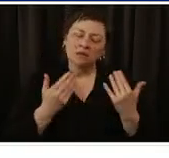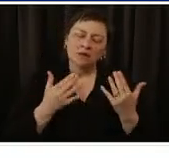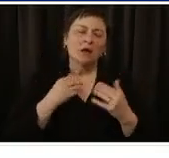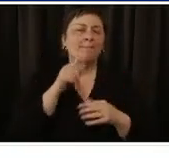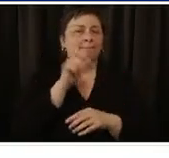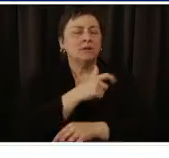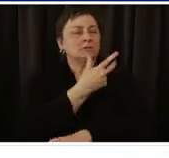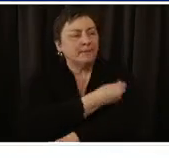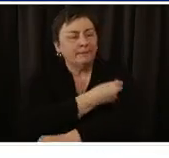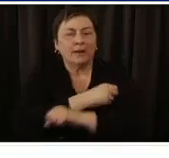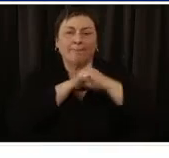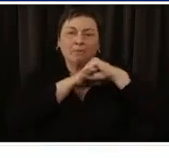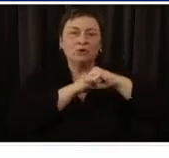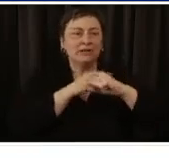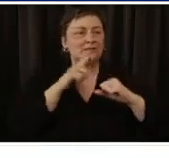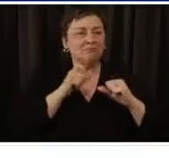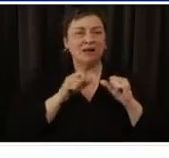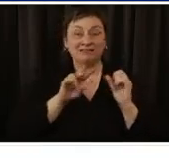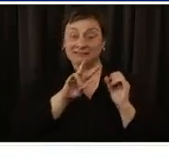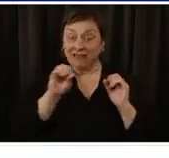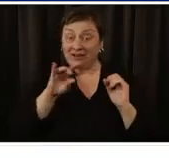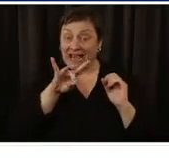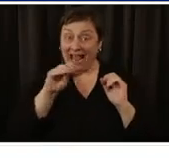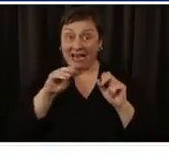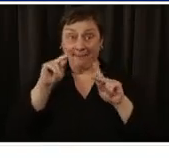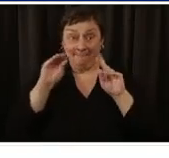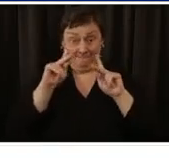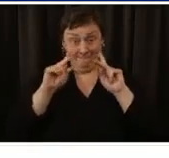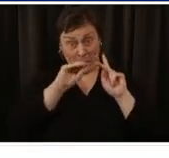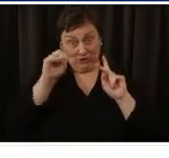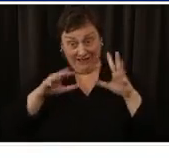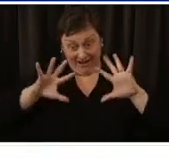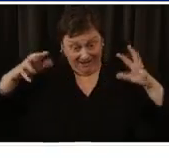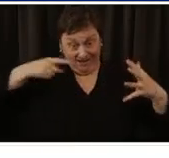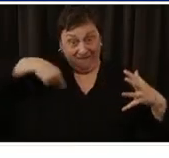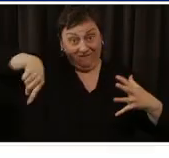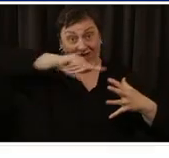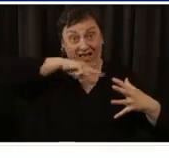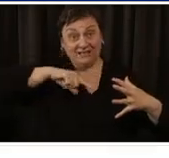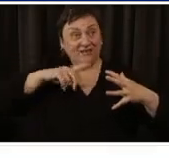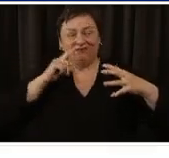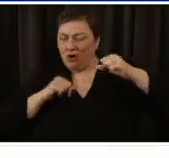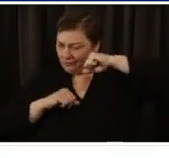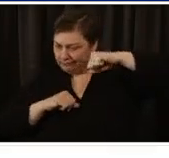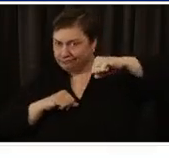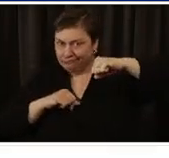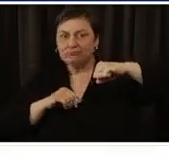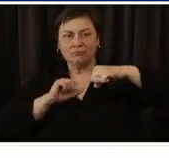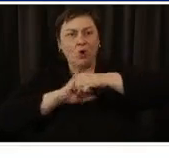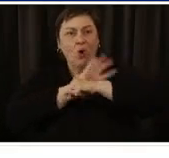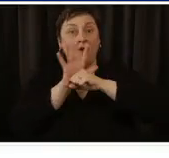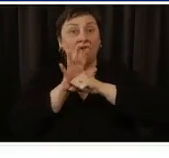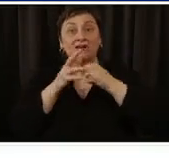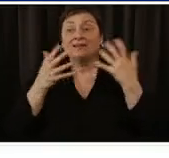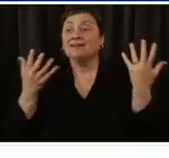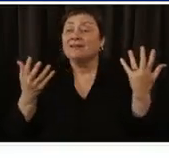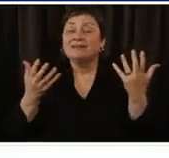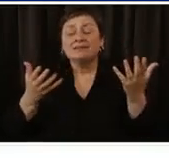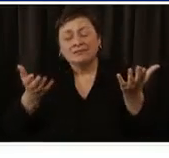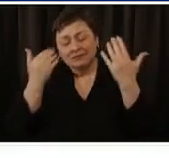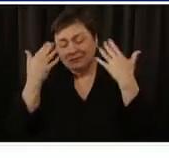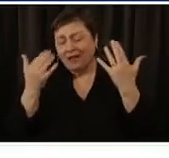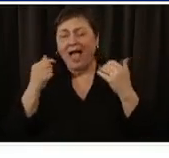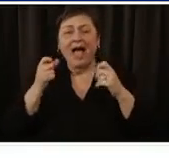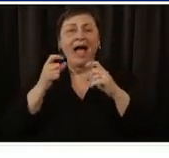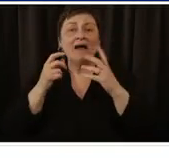get to that 70-80% range, and it is now available with open doors. You can set up appointments. There's sites you can